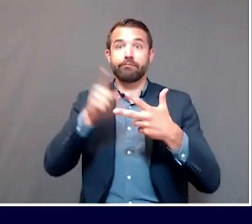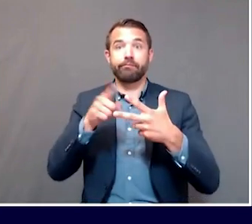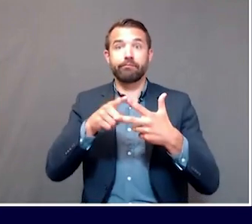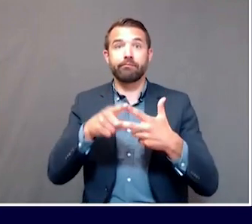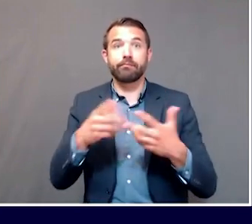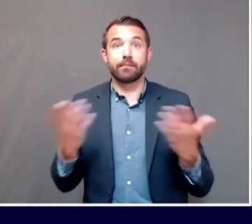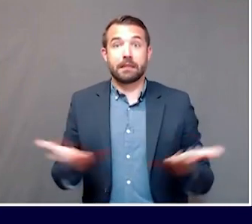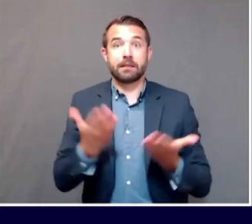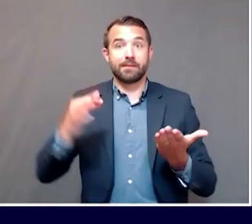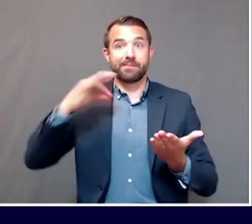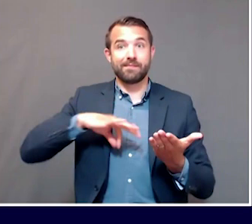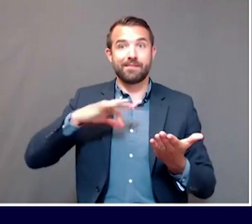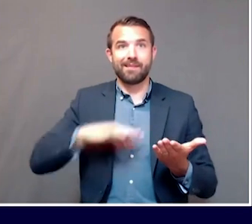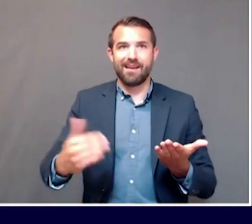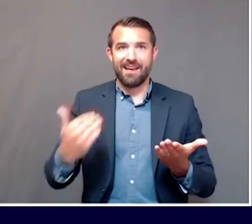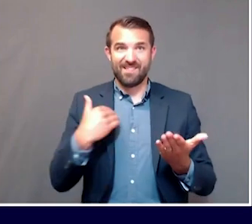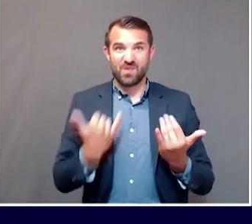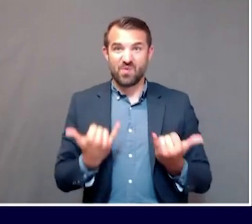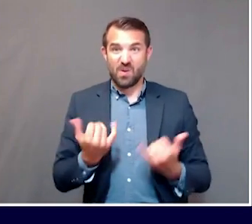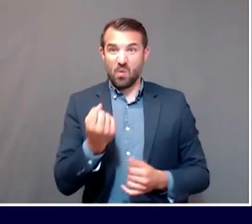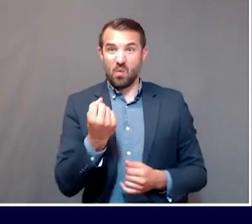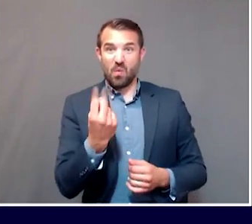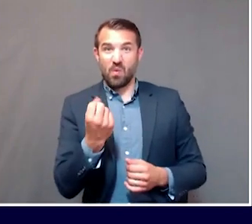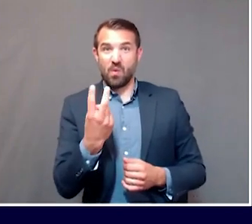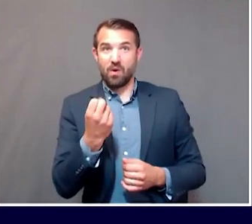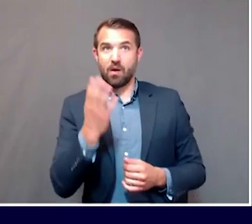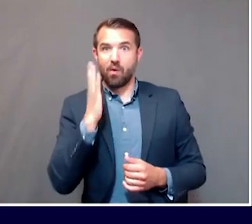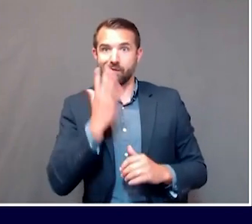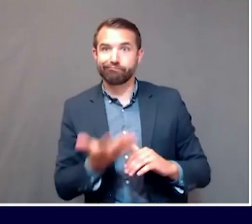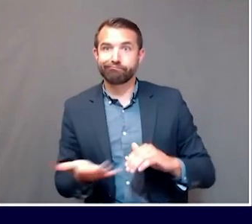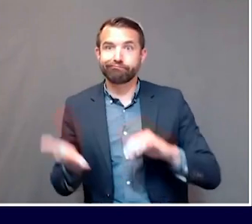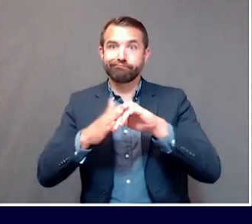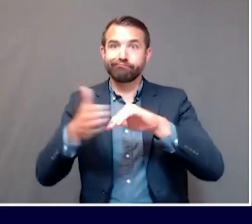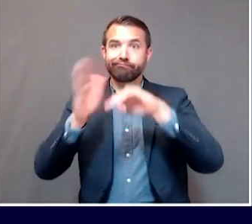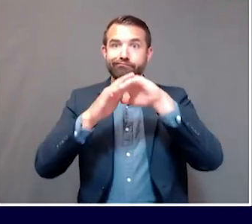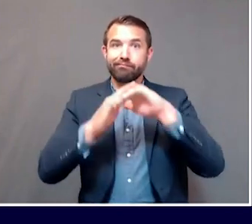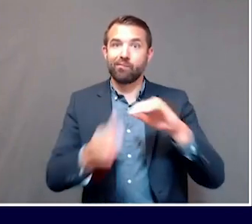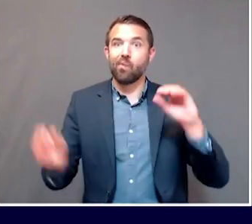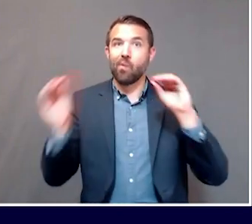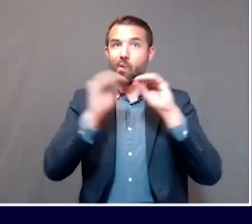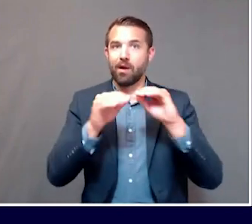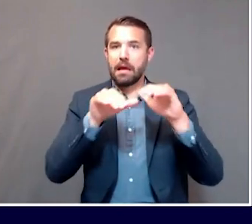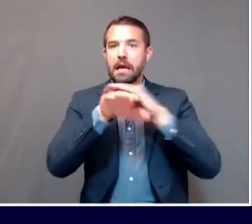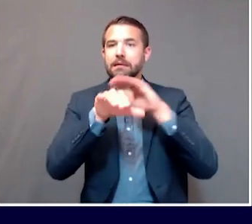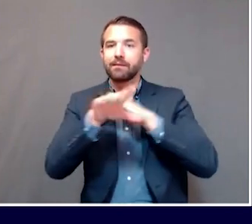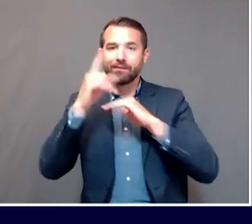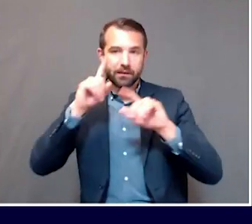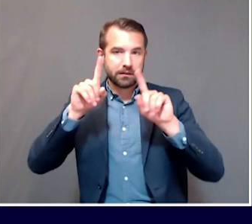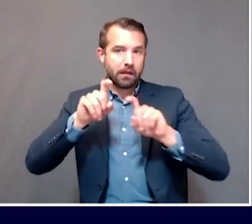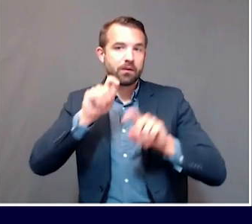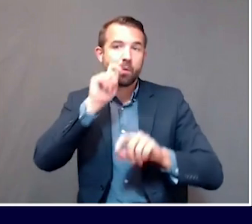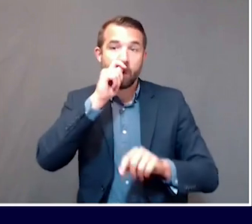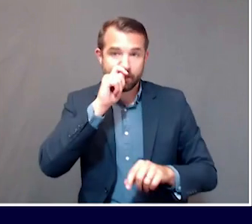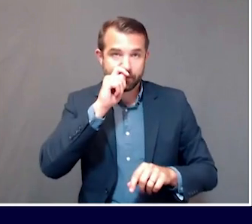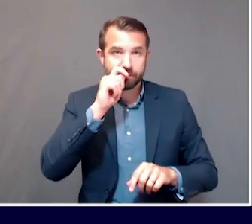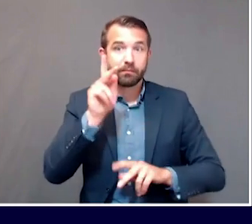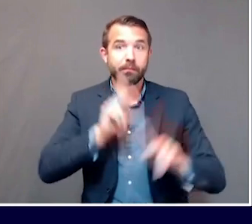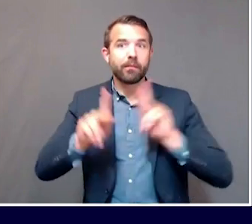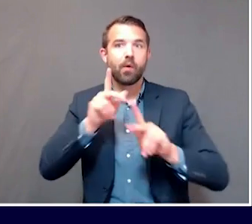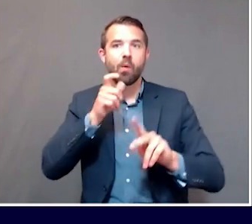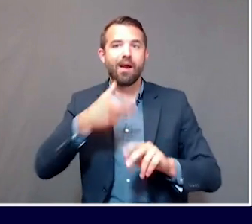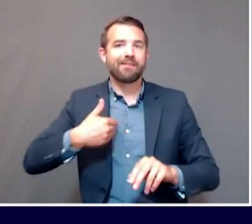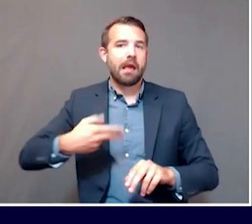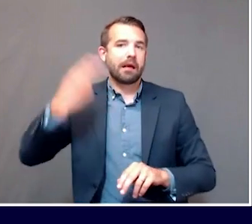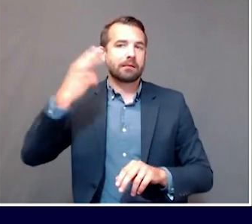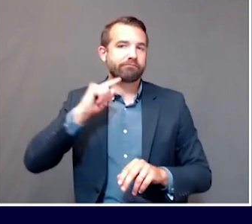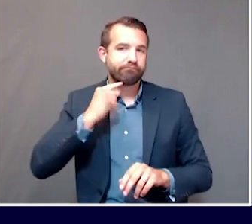that, again, will test people at this elevated risk. So we have that access now, but that will expand. And going into the